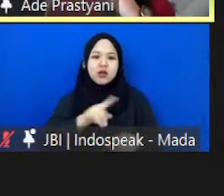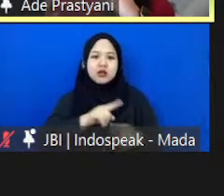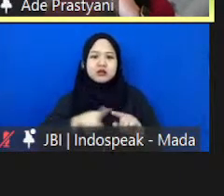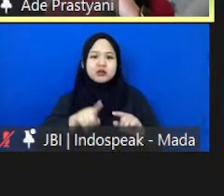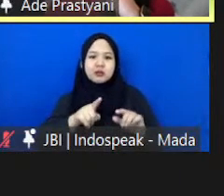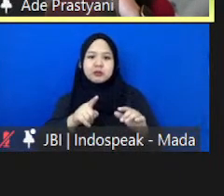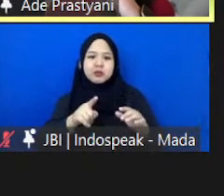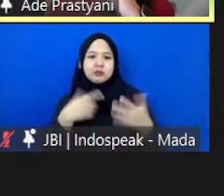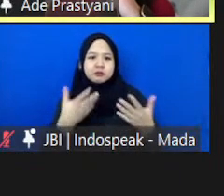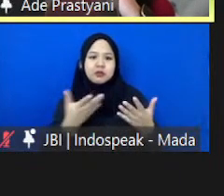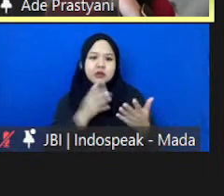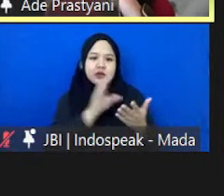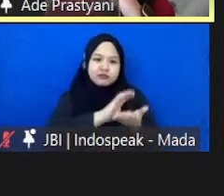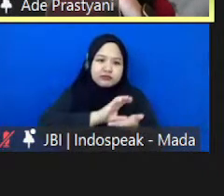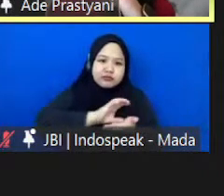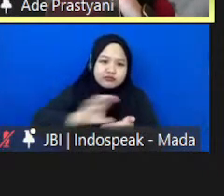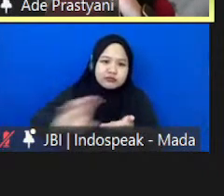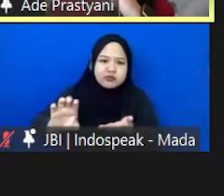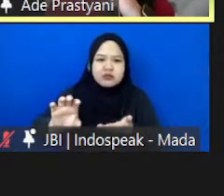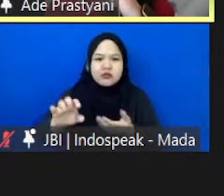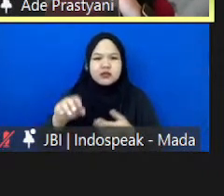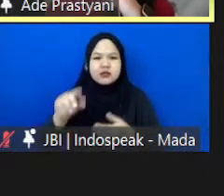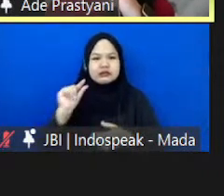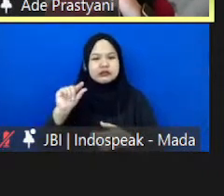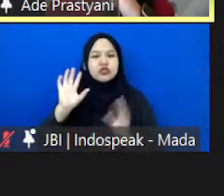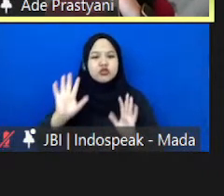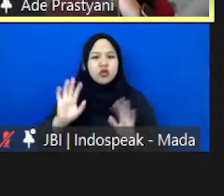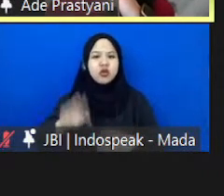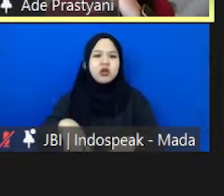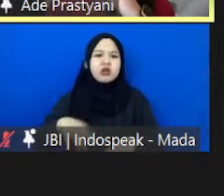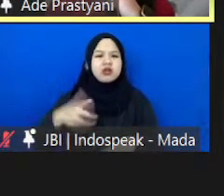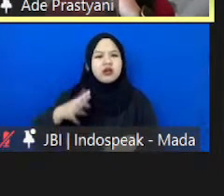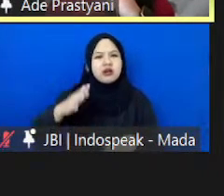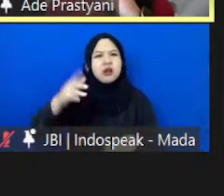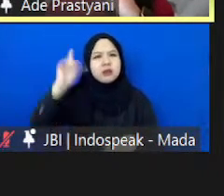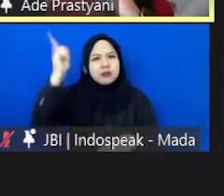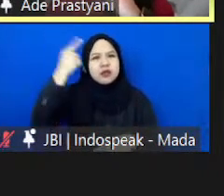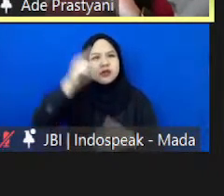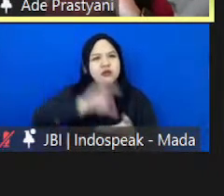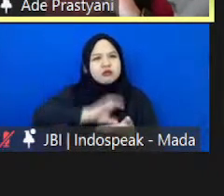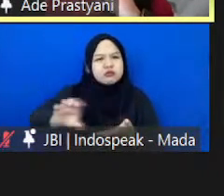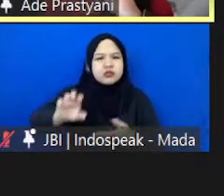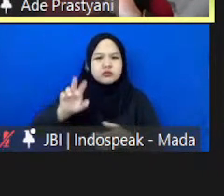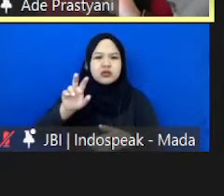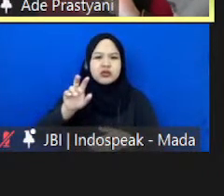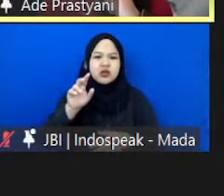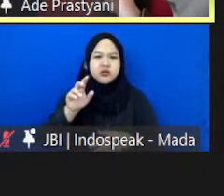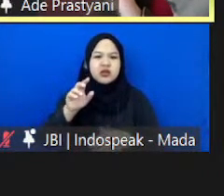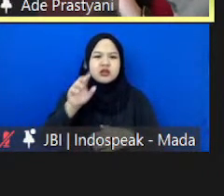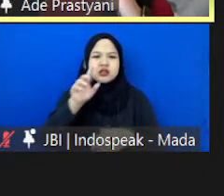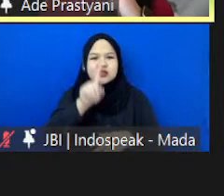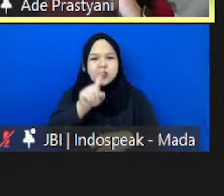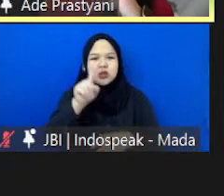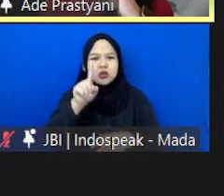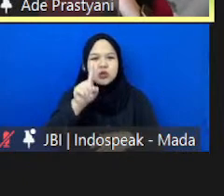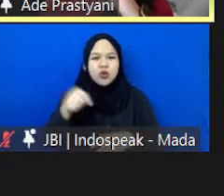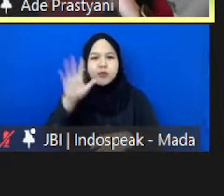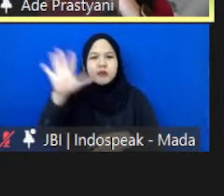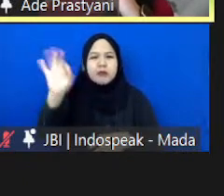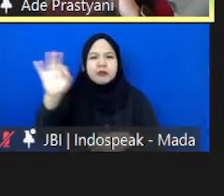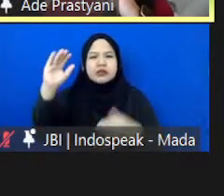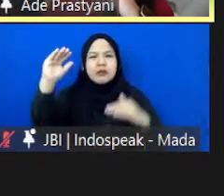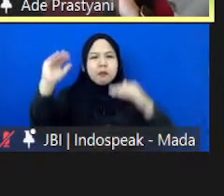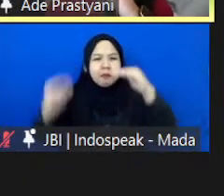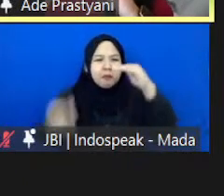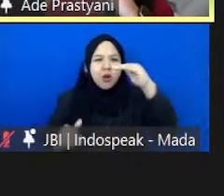2.6 trillion rupiah of the ministry's national budget, only less than 1.5% was allocated for